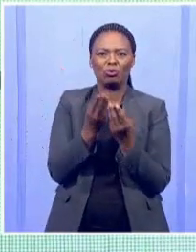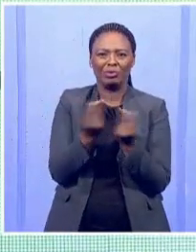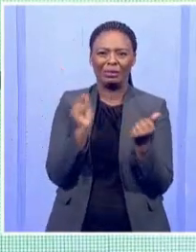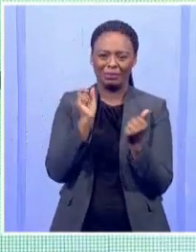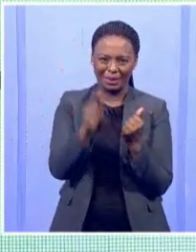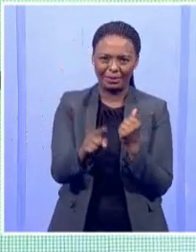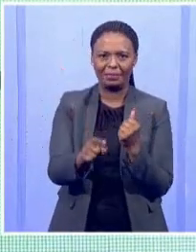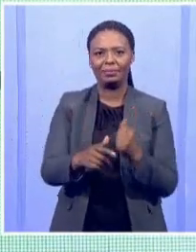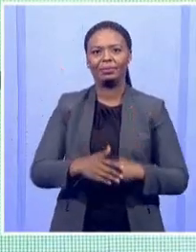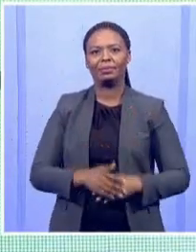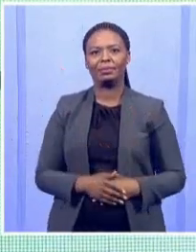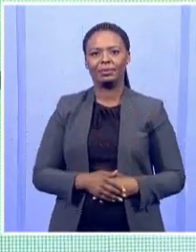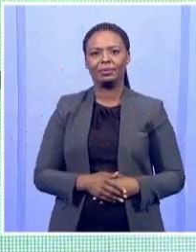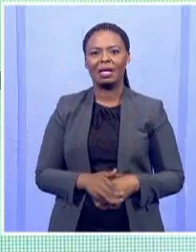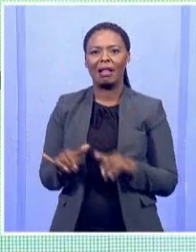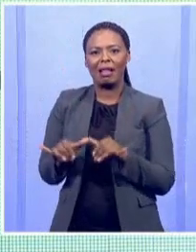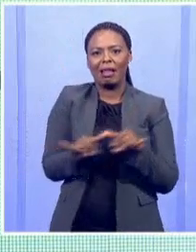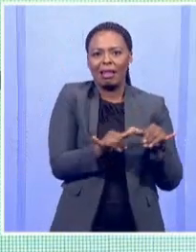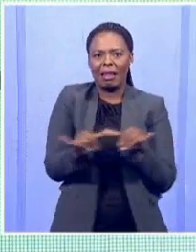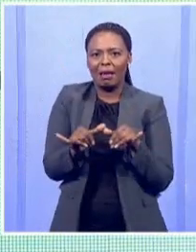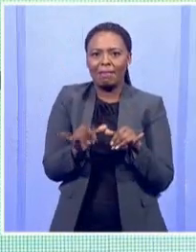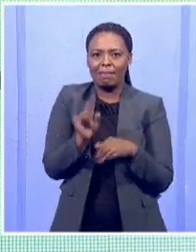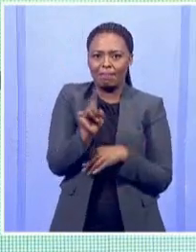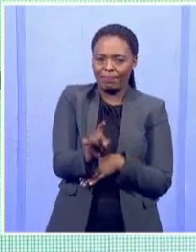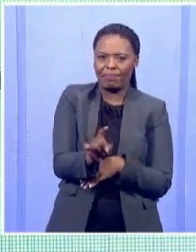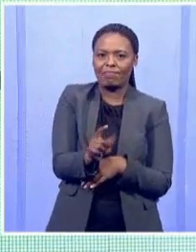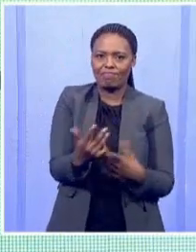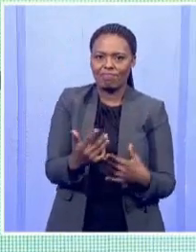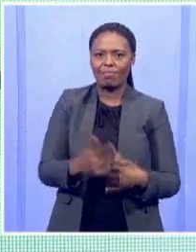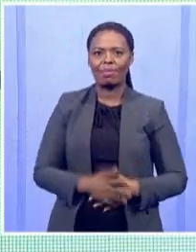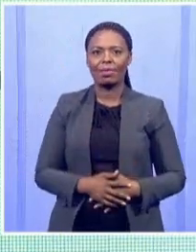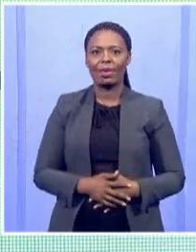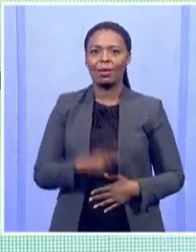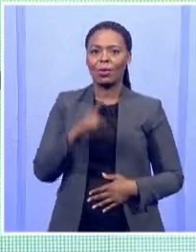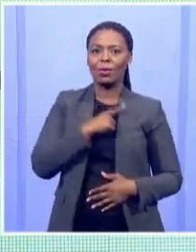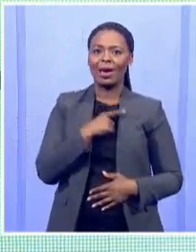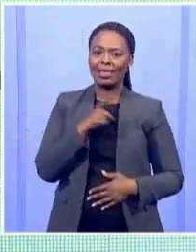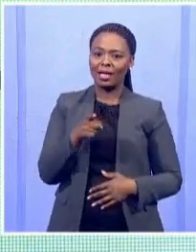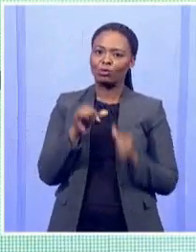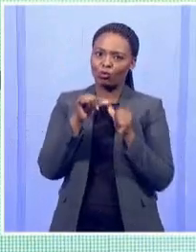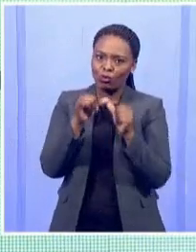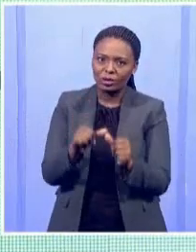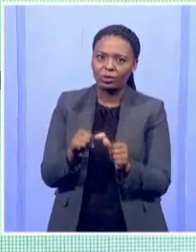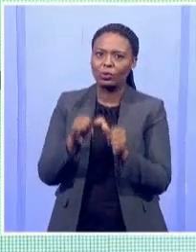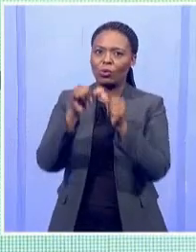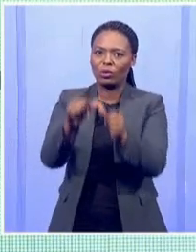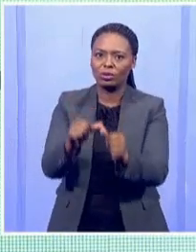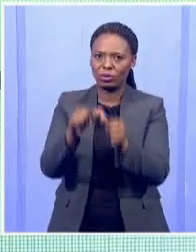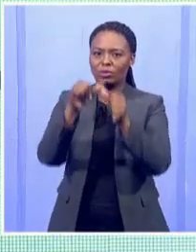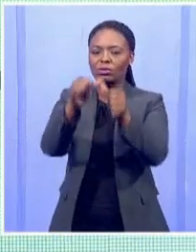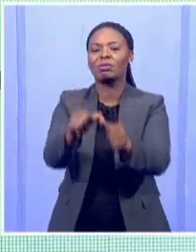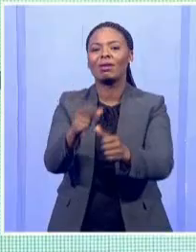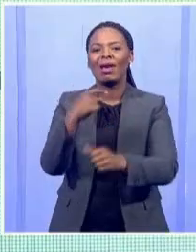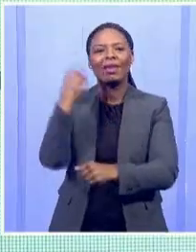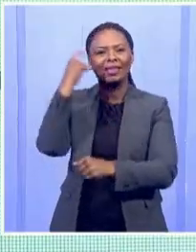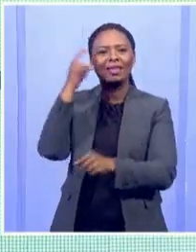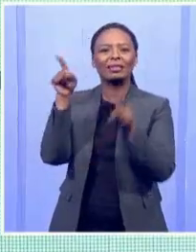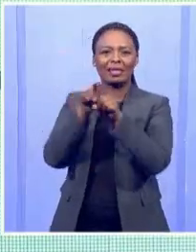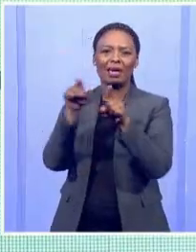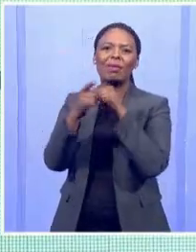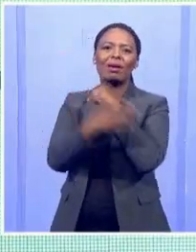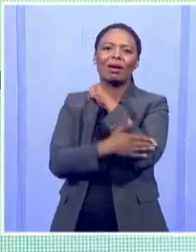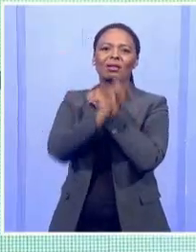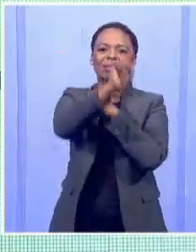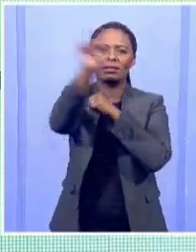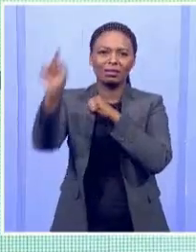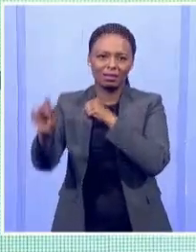which I'm raising is, because this is going to be continuing, and I'm sure in other countries as well, as you expand